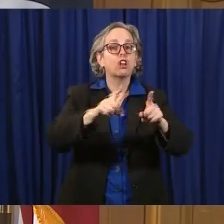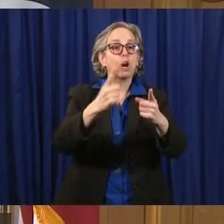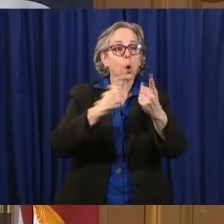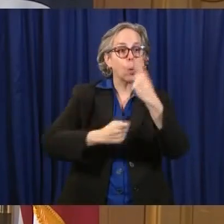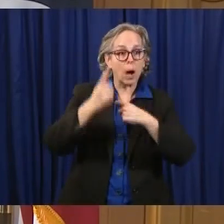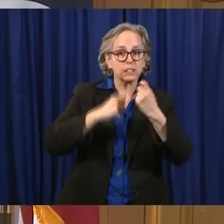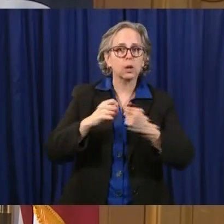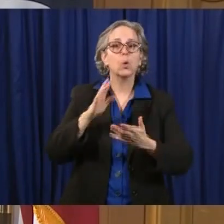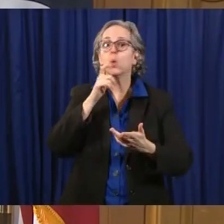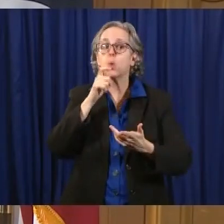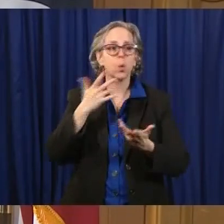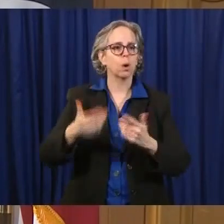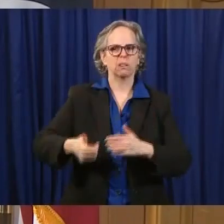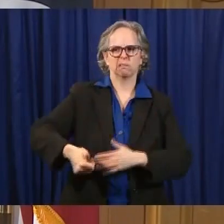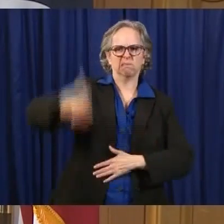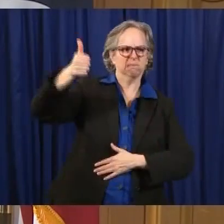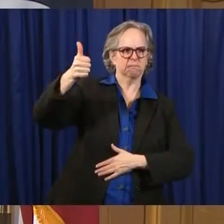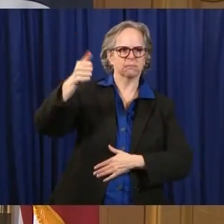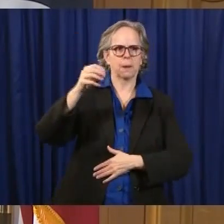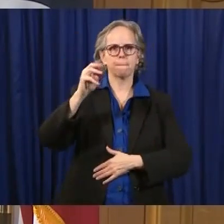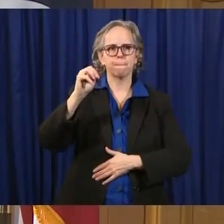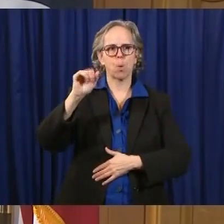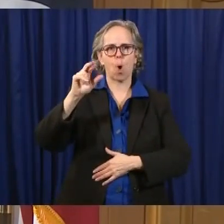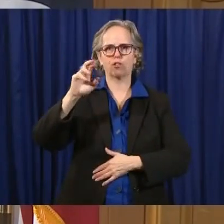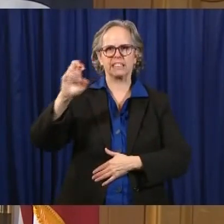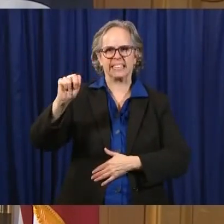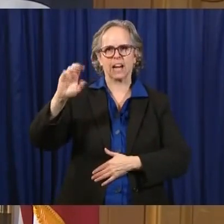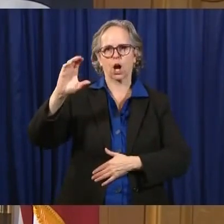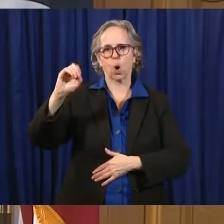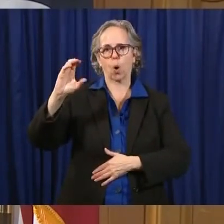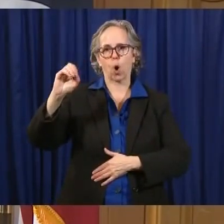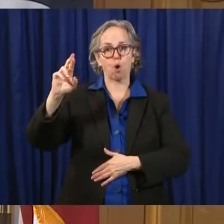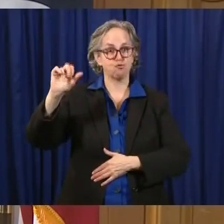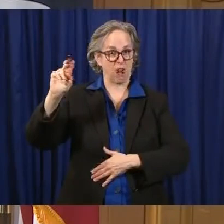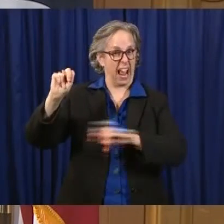any specific questions about that waiver.